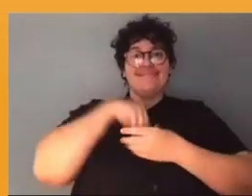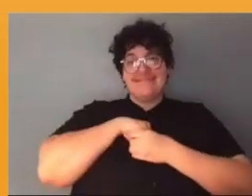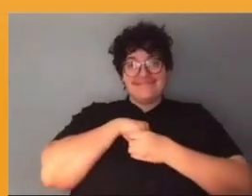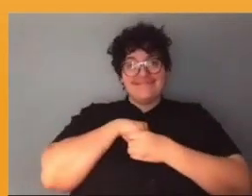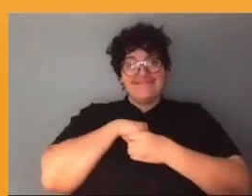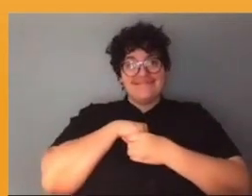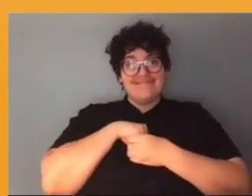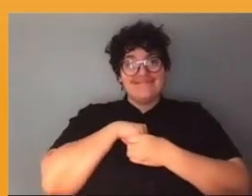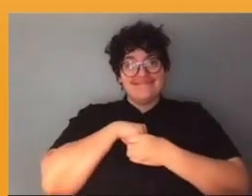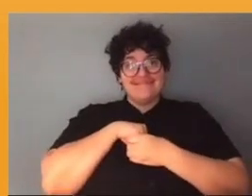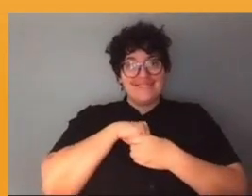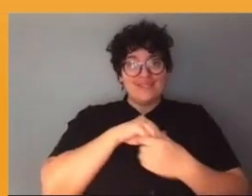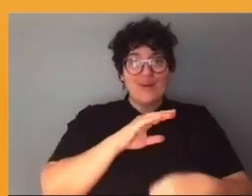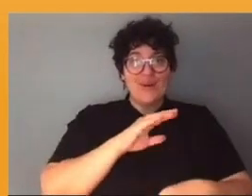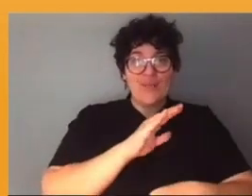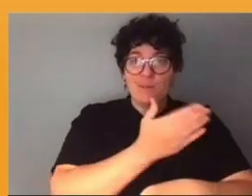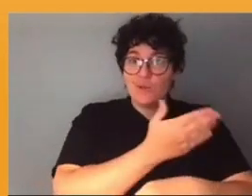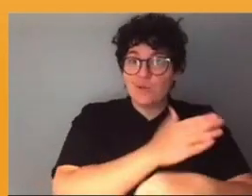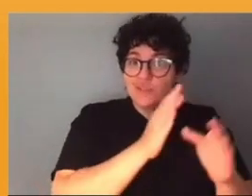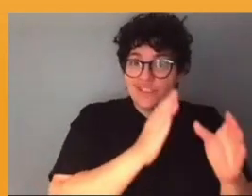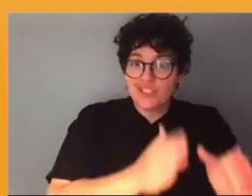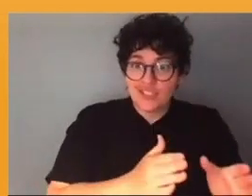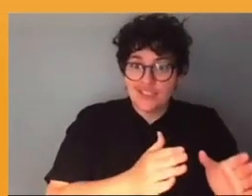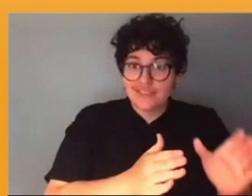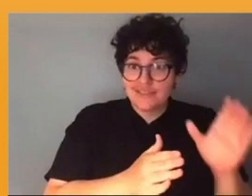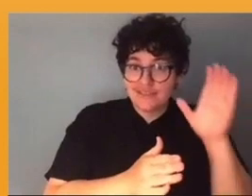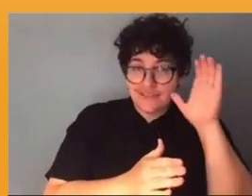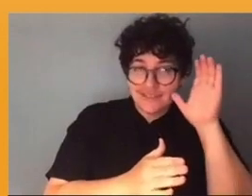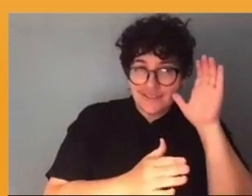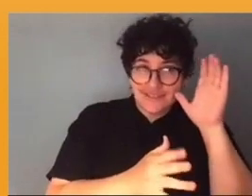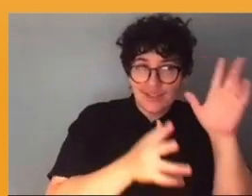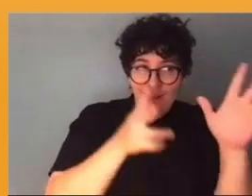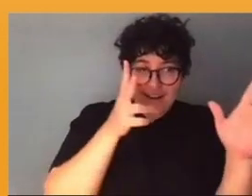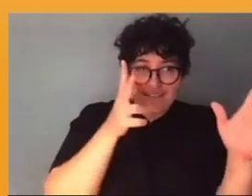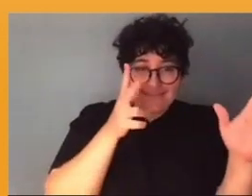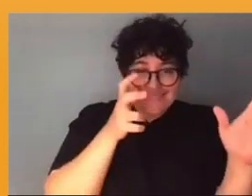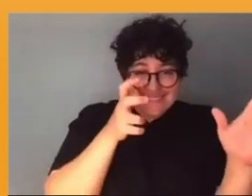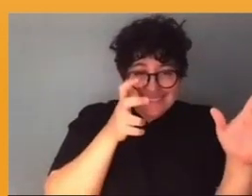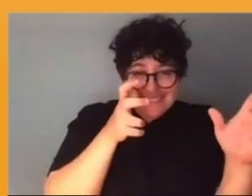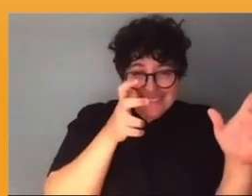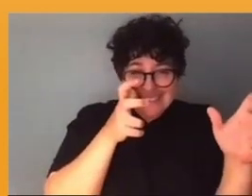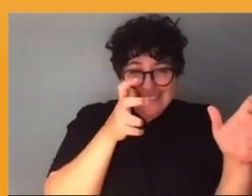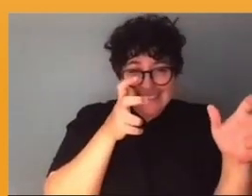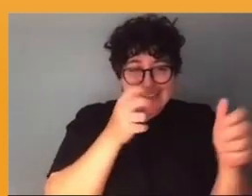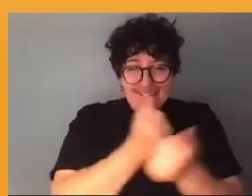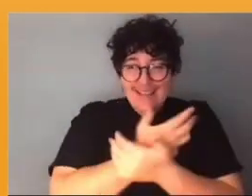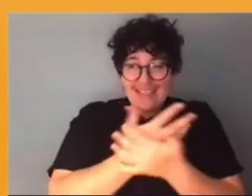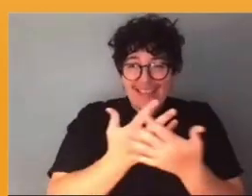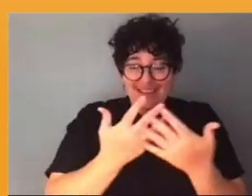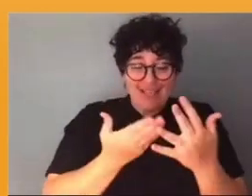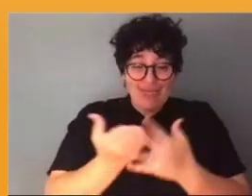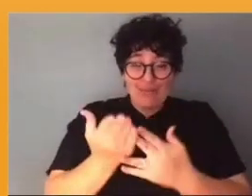what the musicians are trying to convey to you through your skins, not just through your